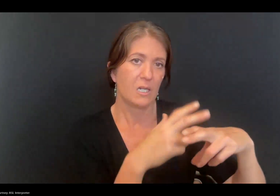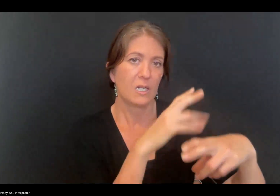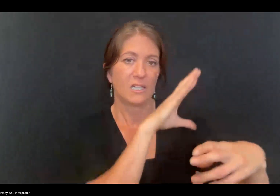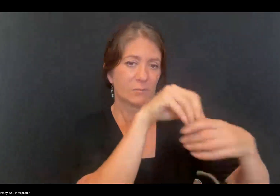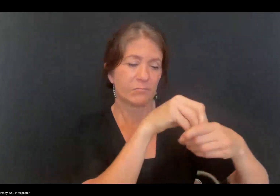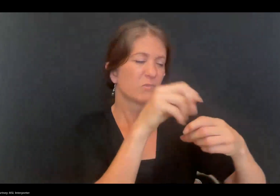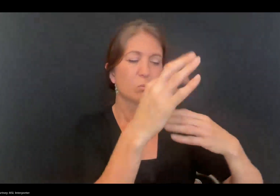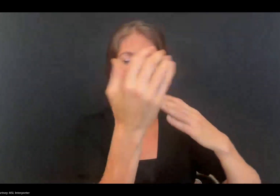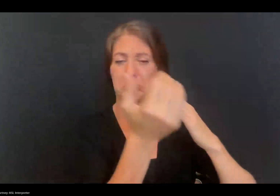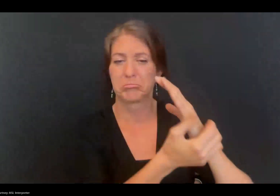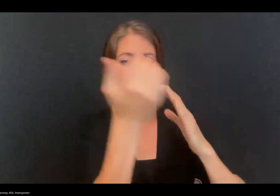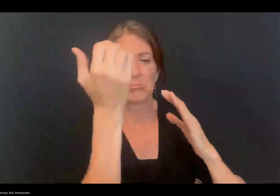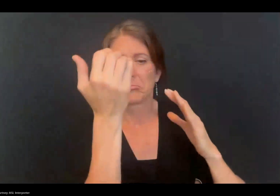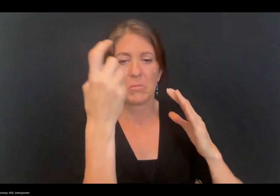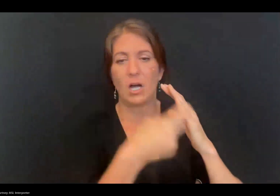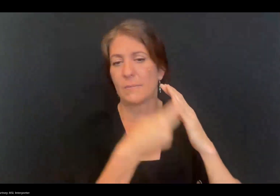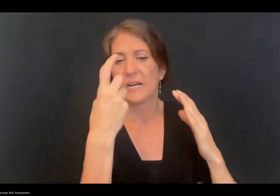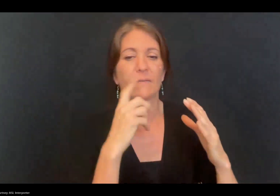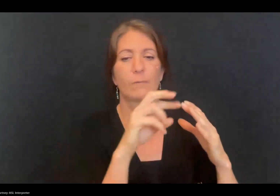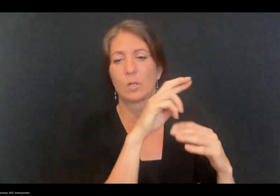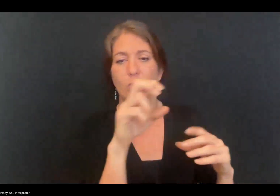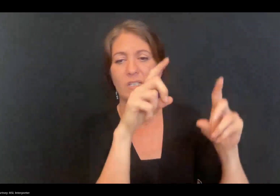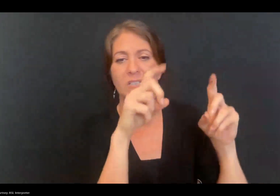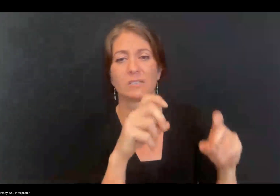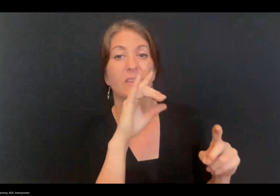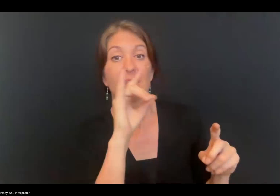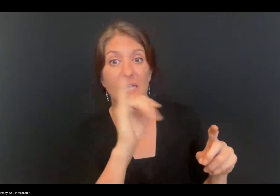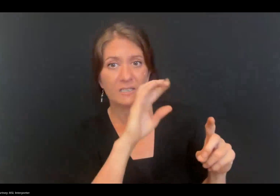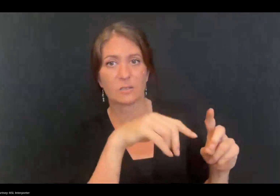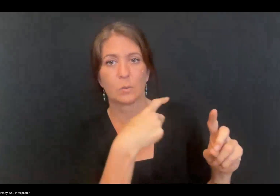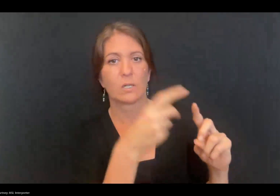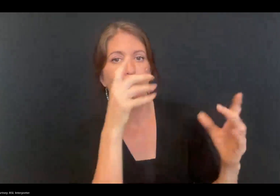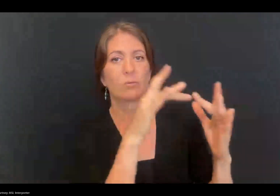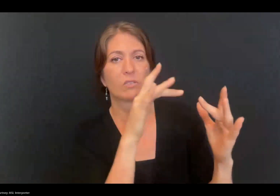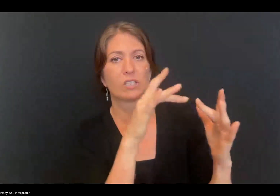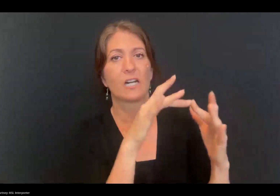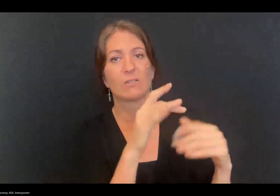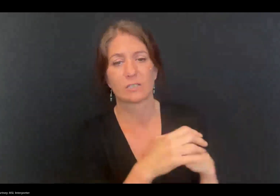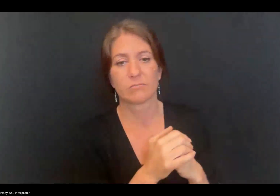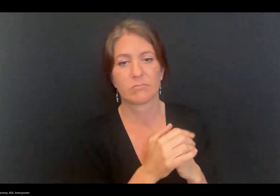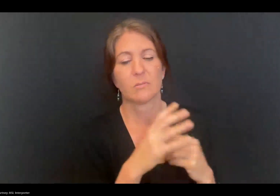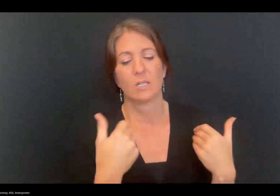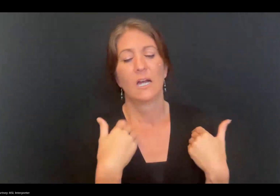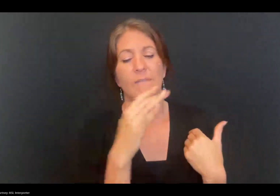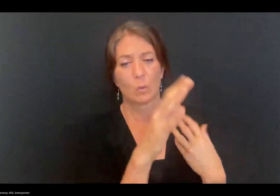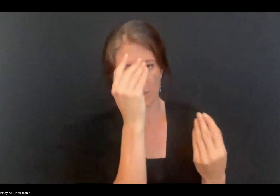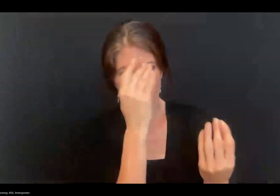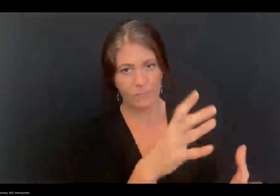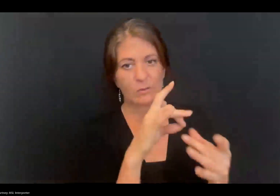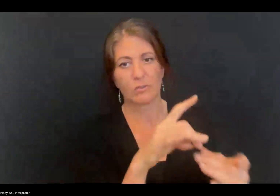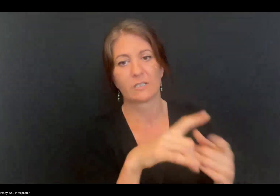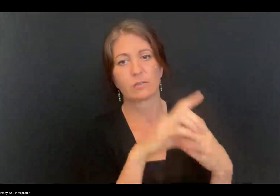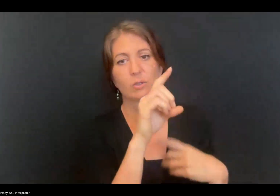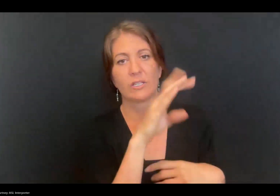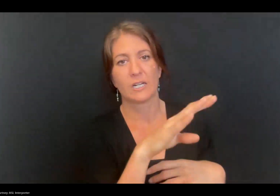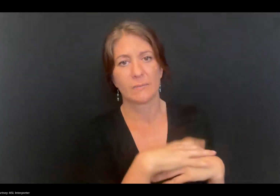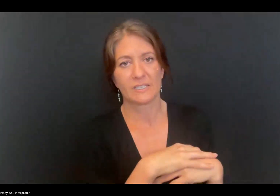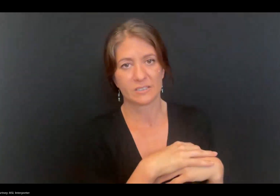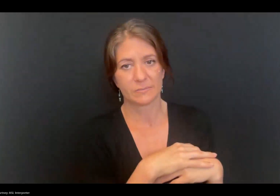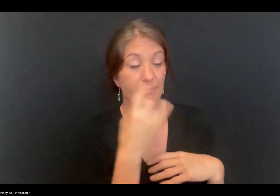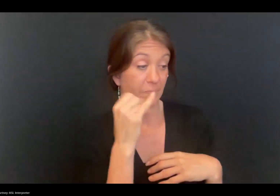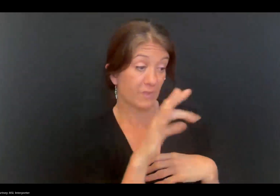will come up for reassessment, and that's when they would reach out. So we have your information on a database, and as long as your information